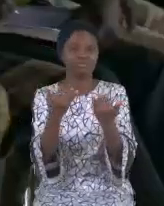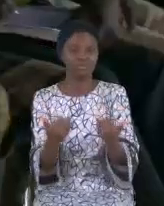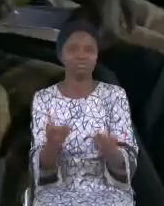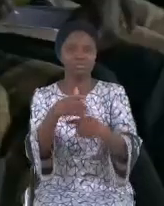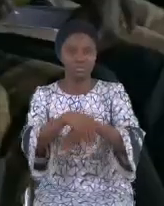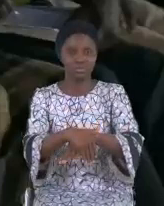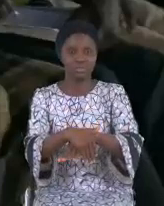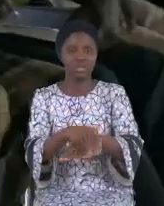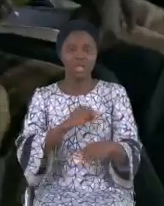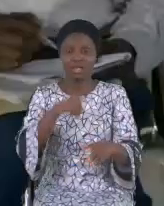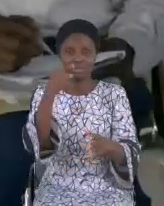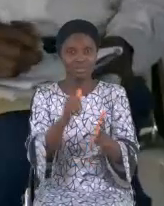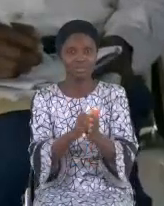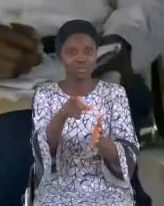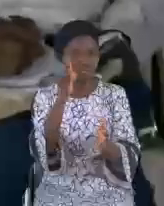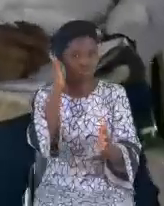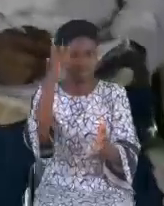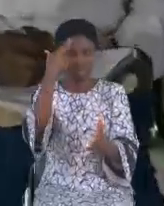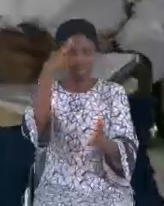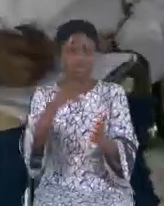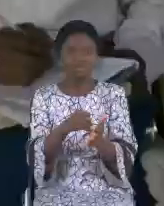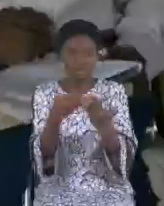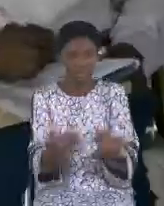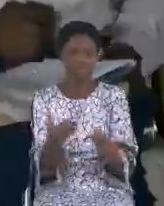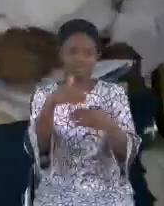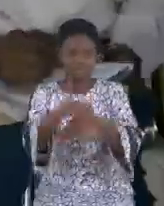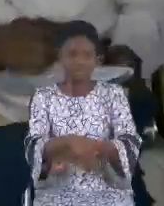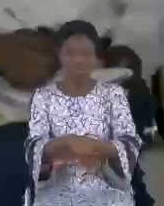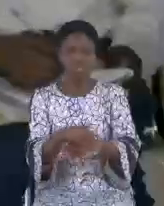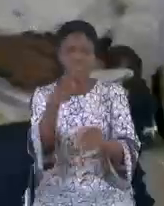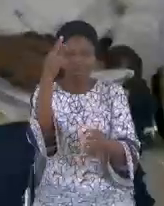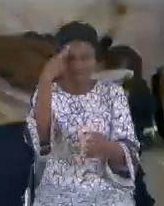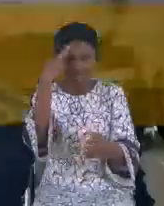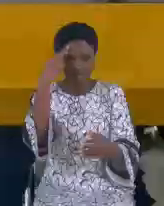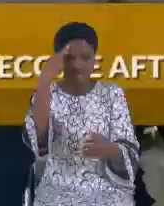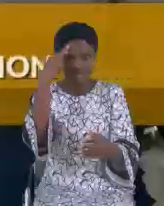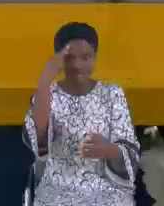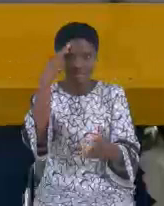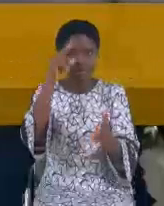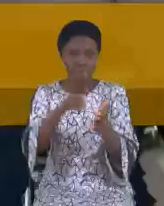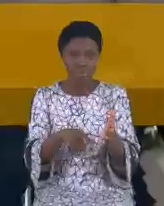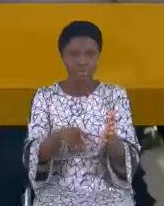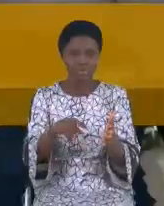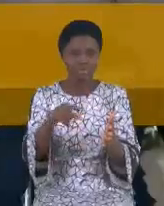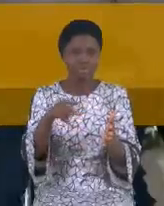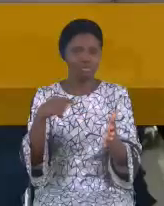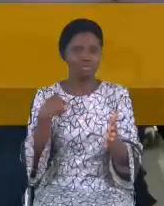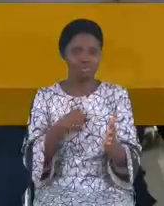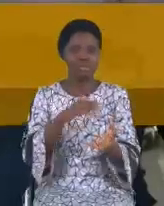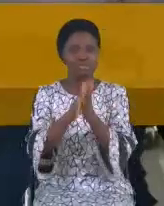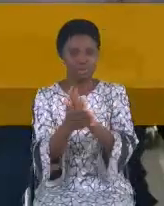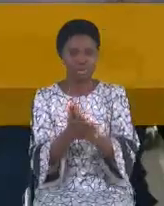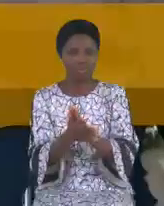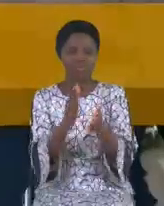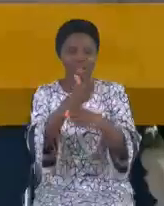tonight. I said you realize it tonight. Realize what will become after